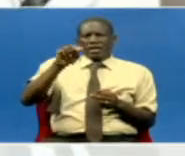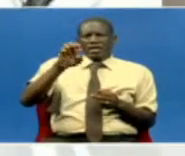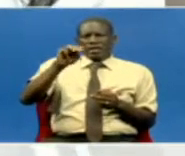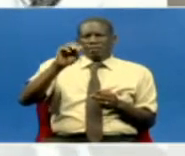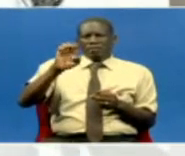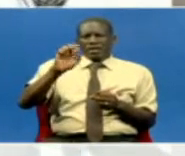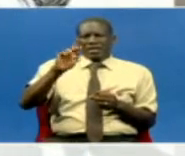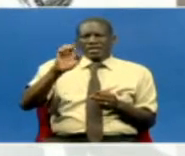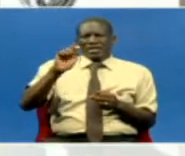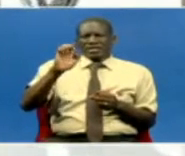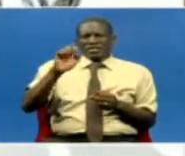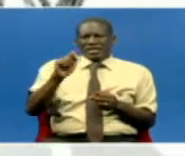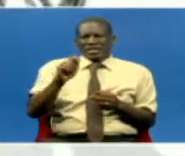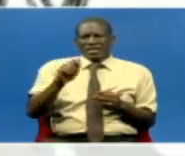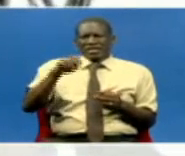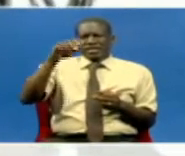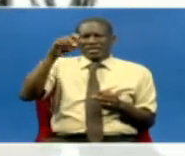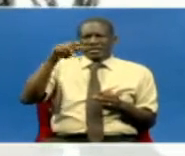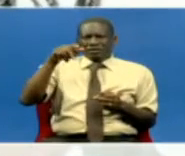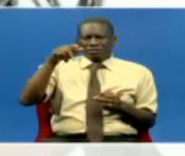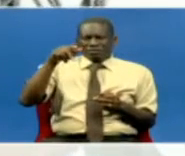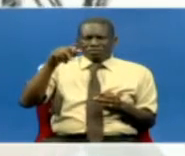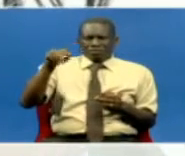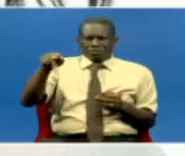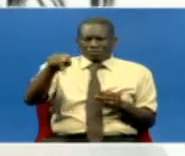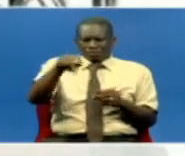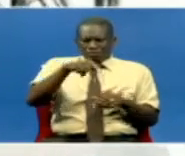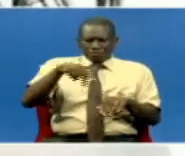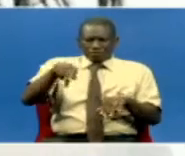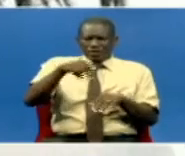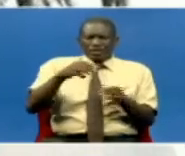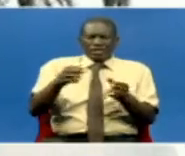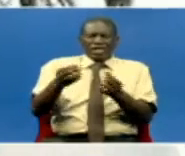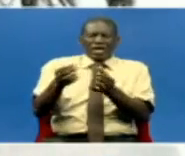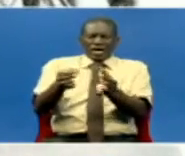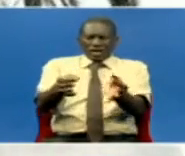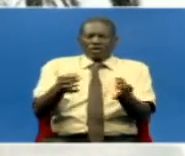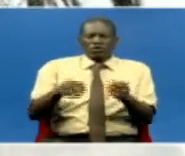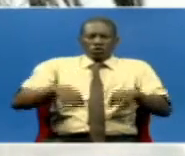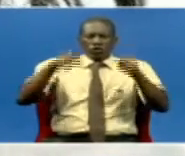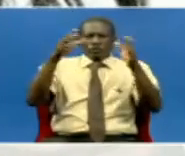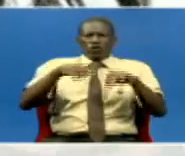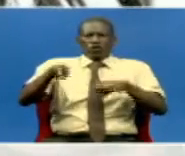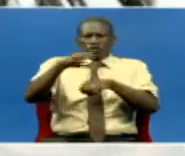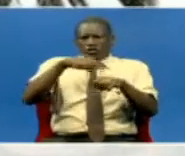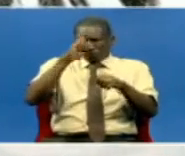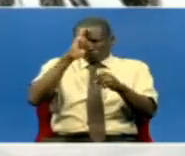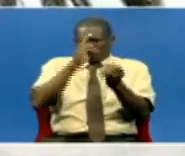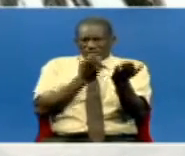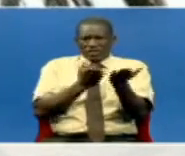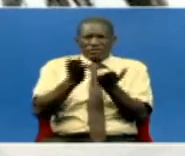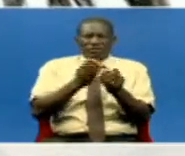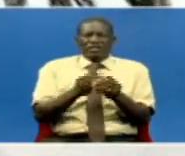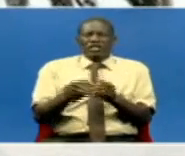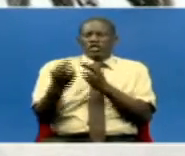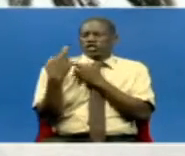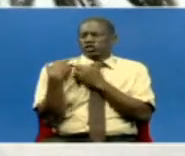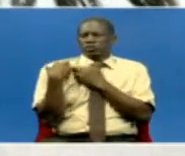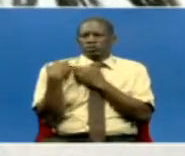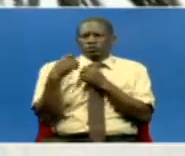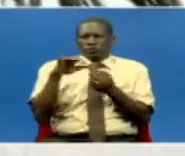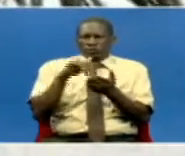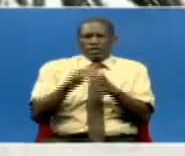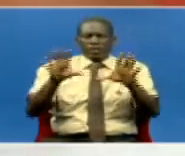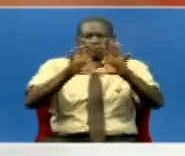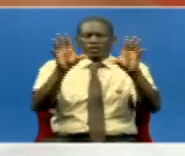recently named as the Principal Administrative Secretary, or rather the Accounting Officer of the National Police Service, in charge of that